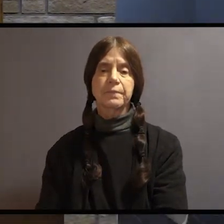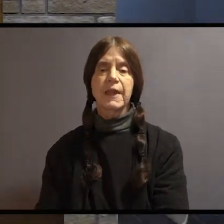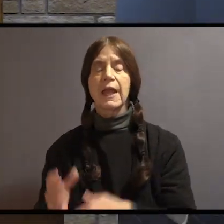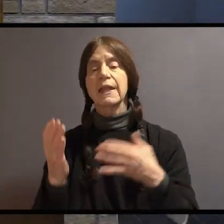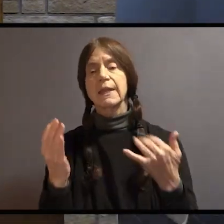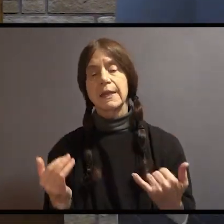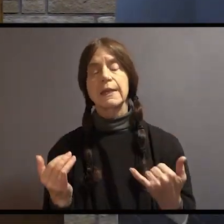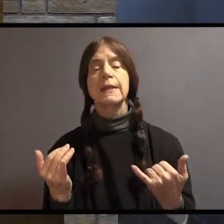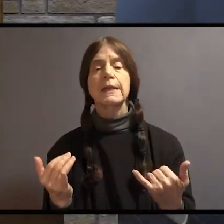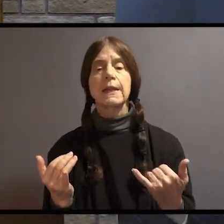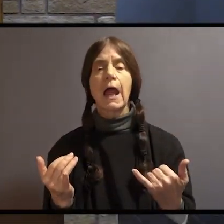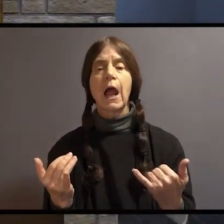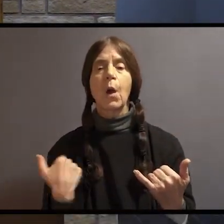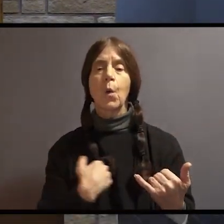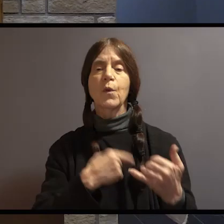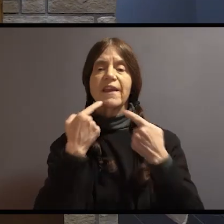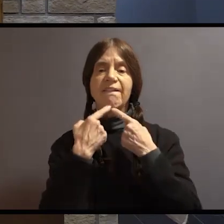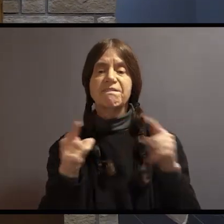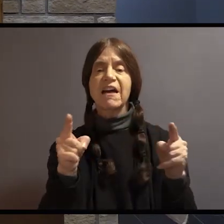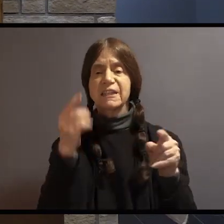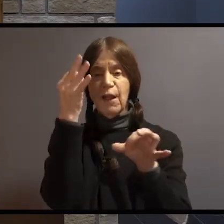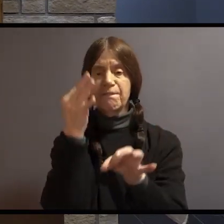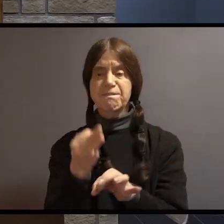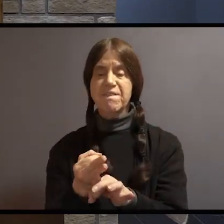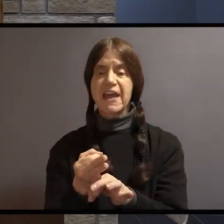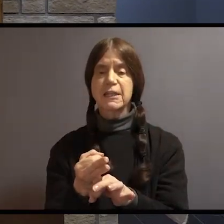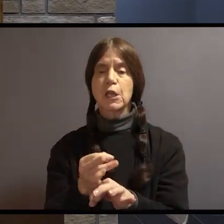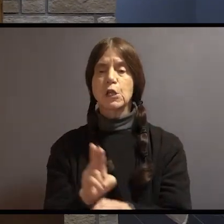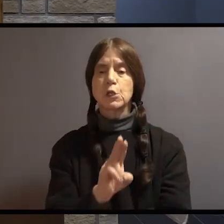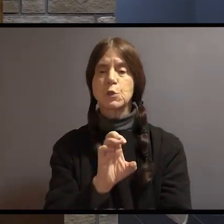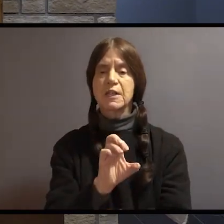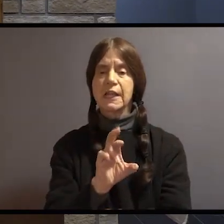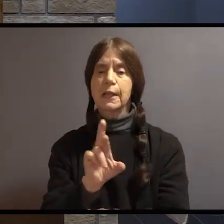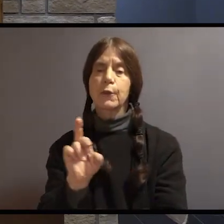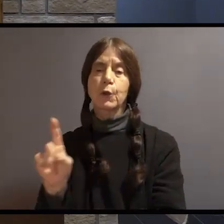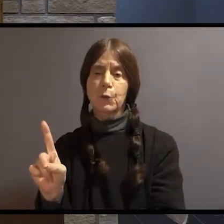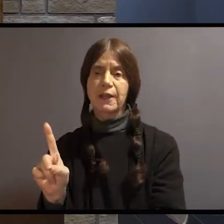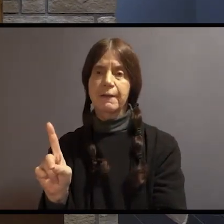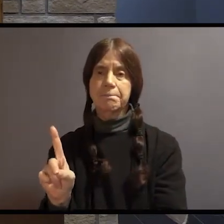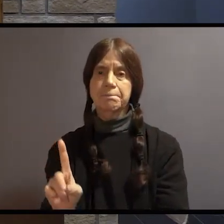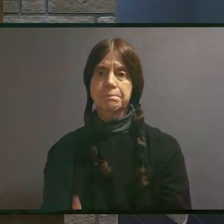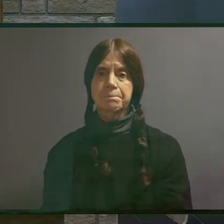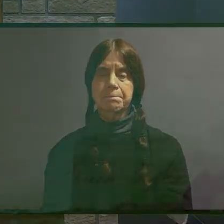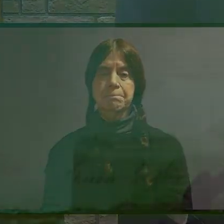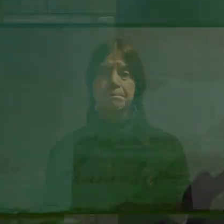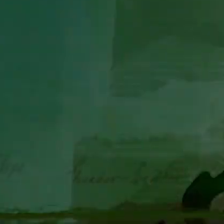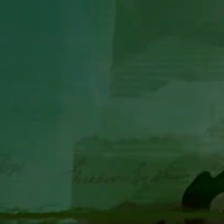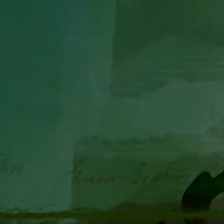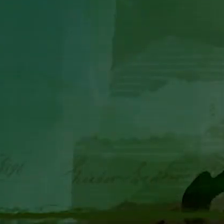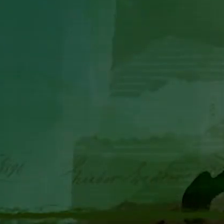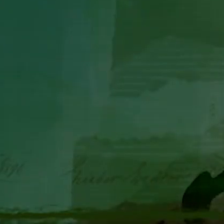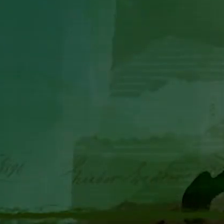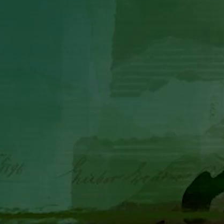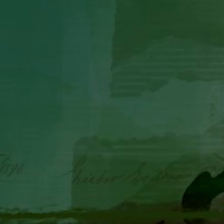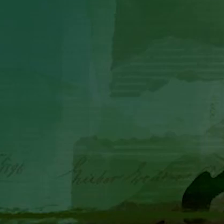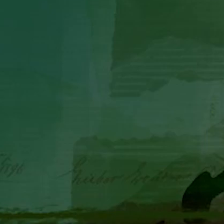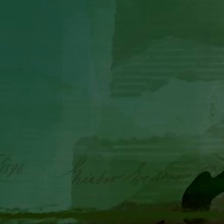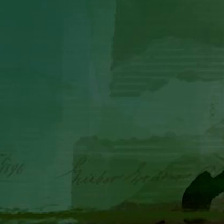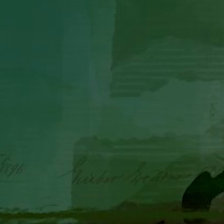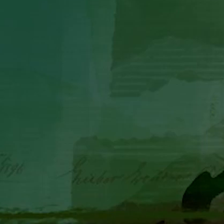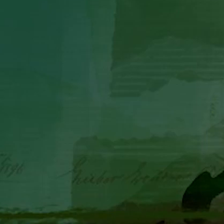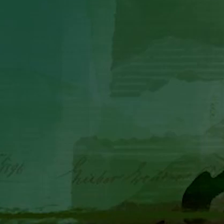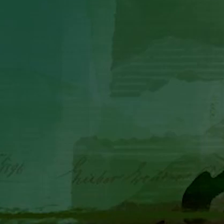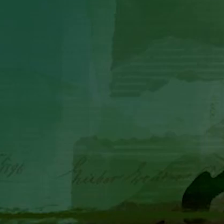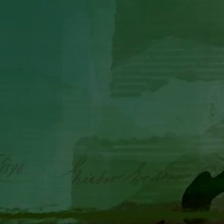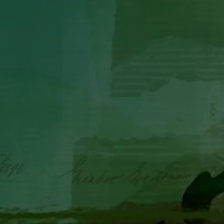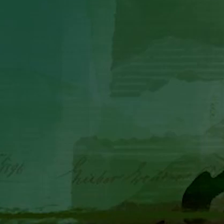We continue by confessing our Christian faith in the words of the Apostles' Creed. I believe